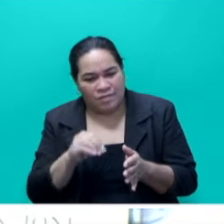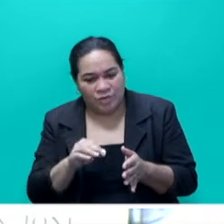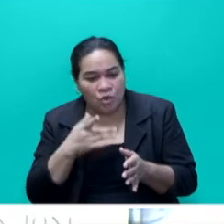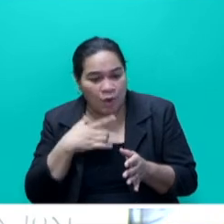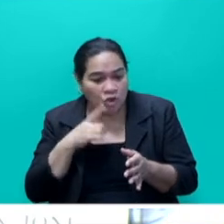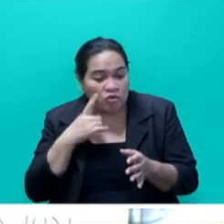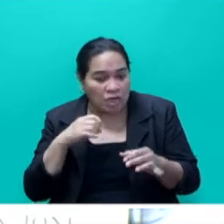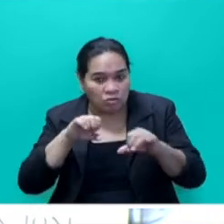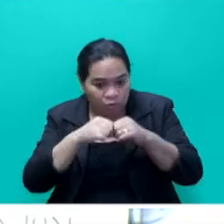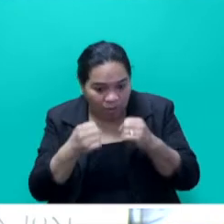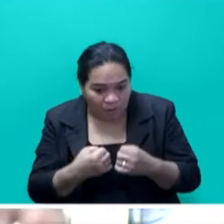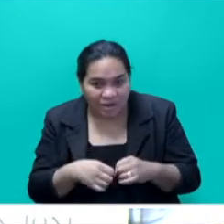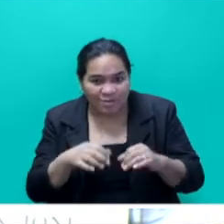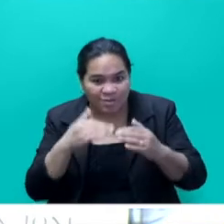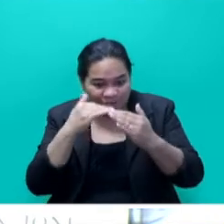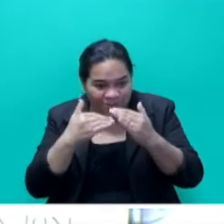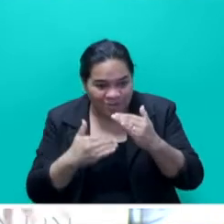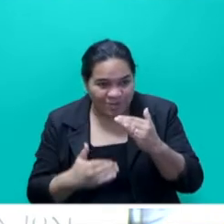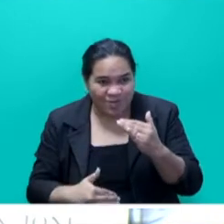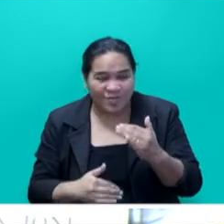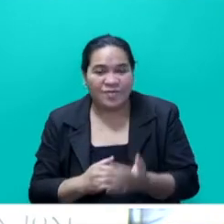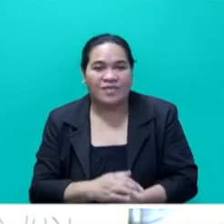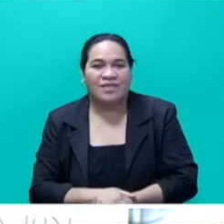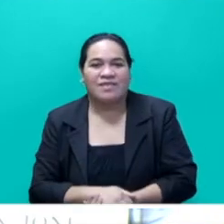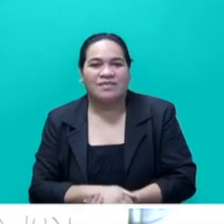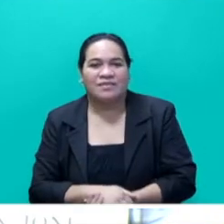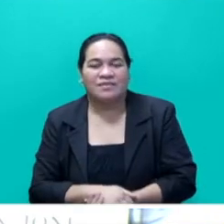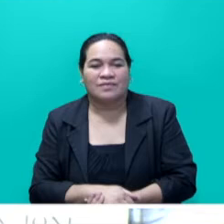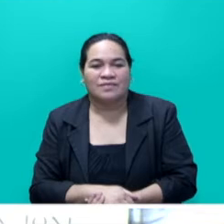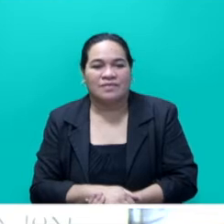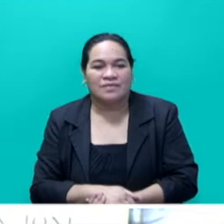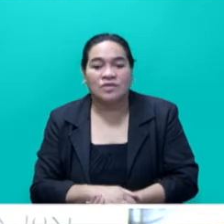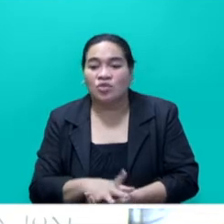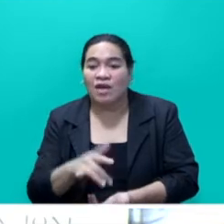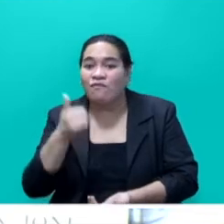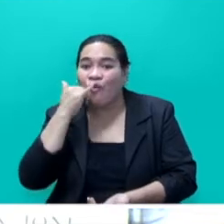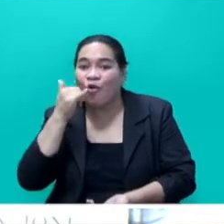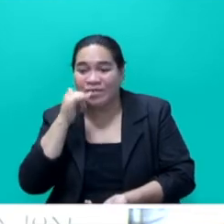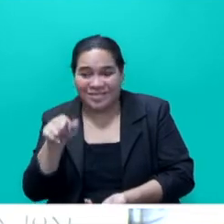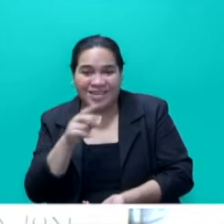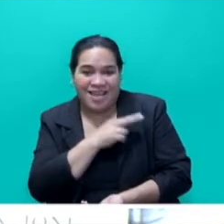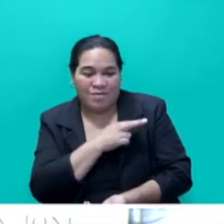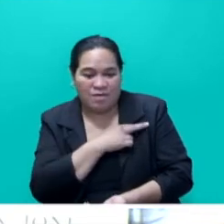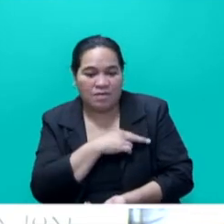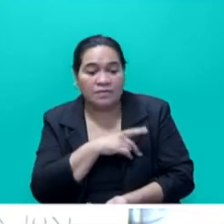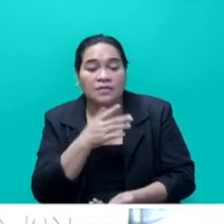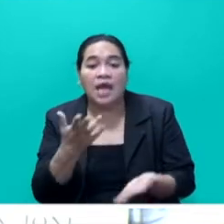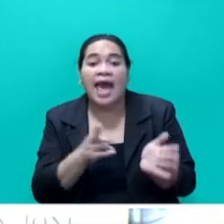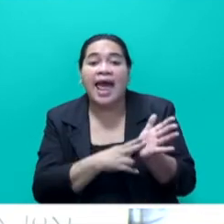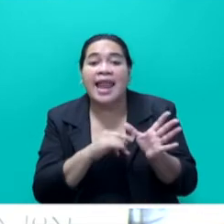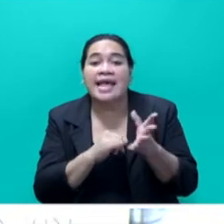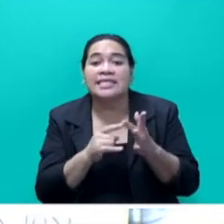breakdown, and we get the general sort of geofencing by the mobile phone companies, Nasinu